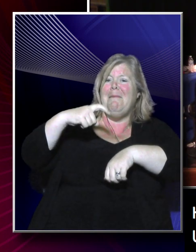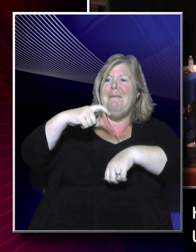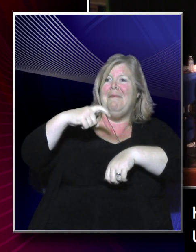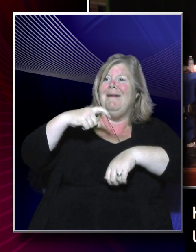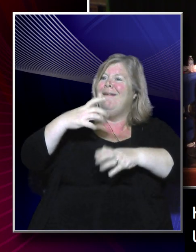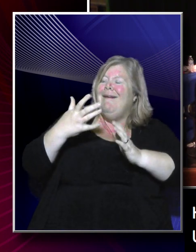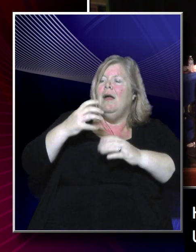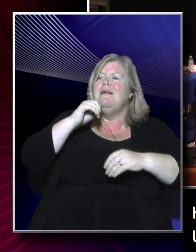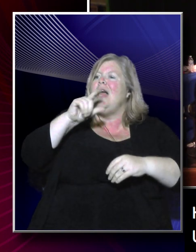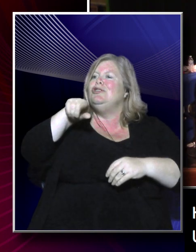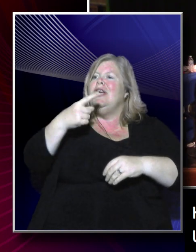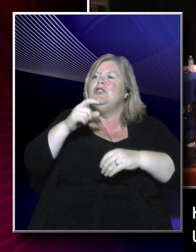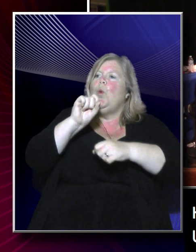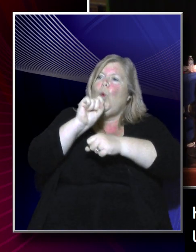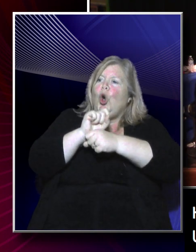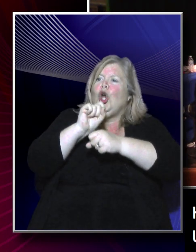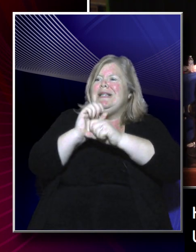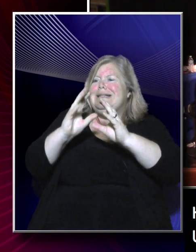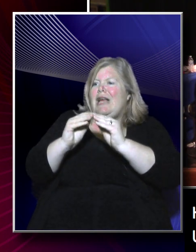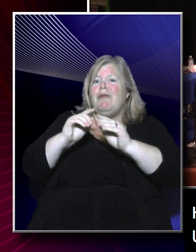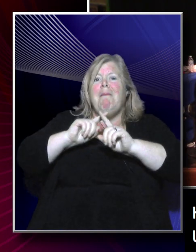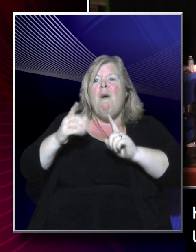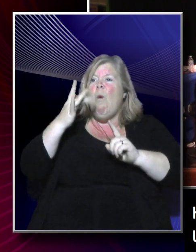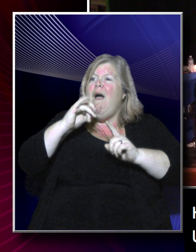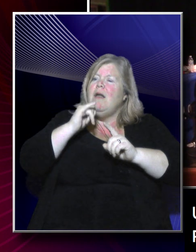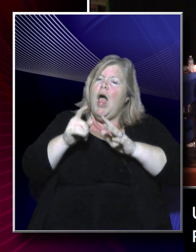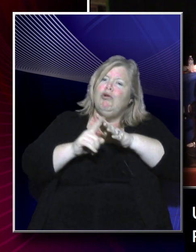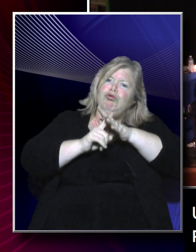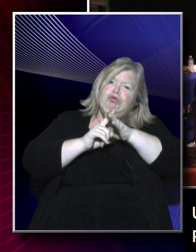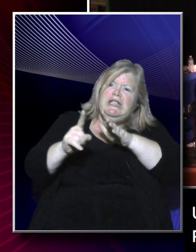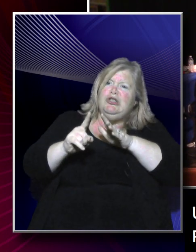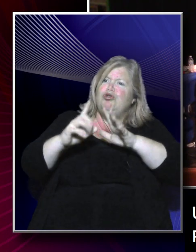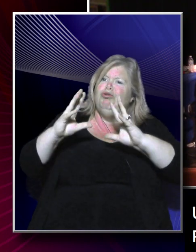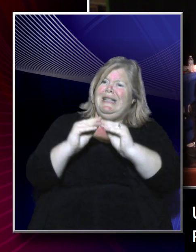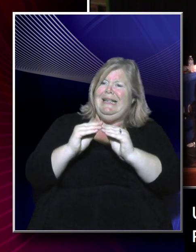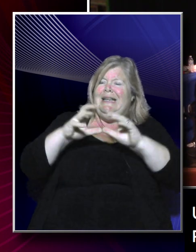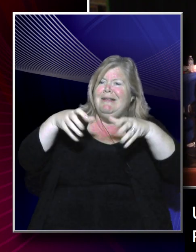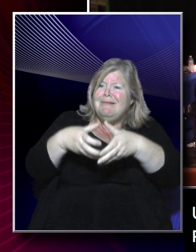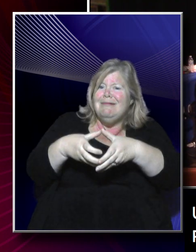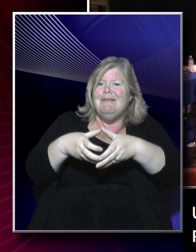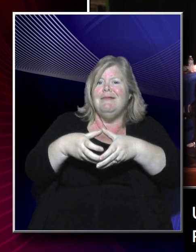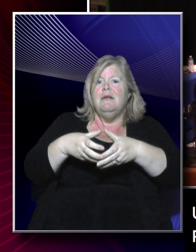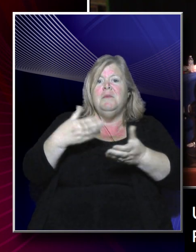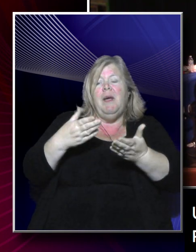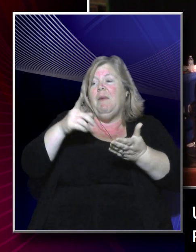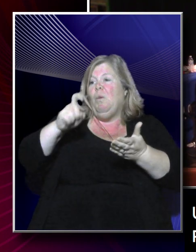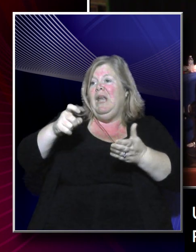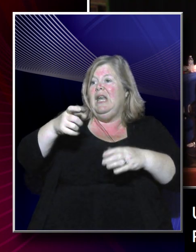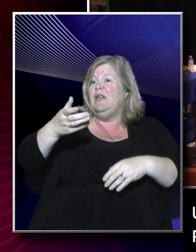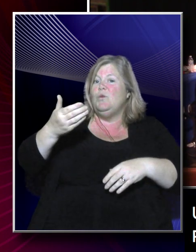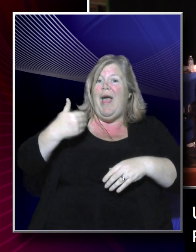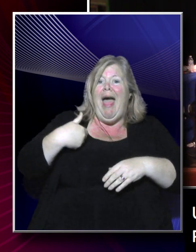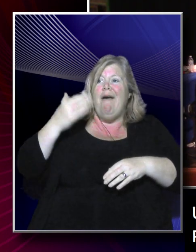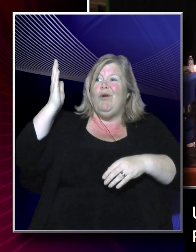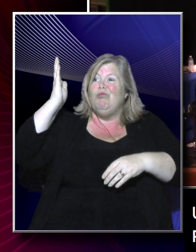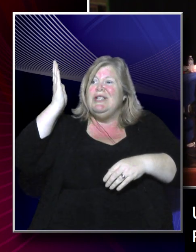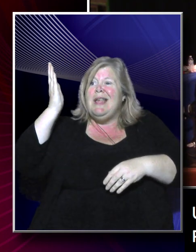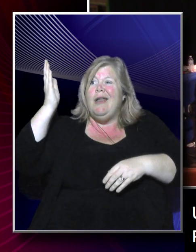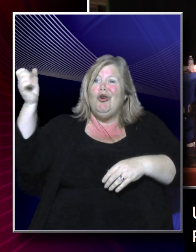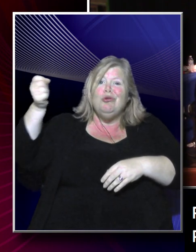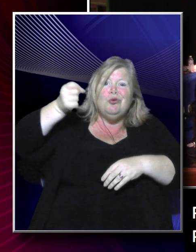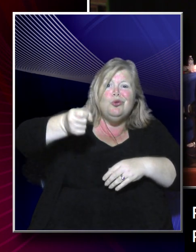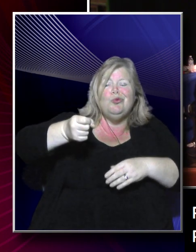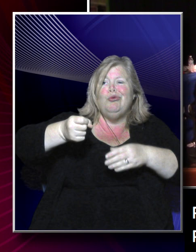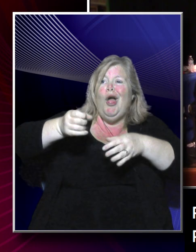instead of a work session, having a retreat. You know, maybe we need to bring in a presenter to discuss a certain